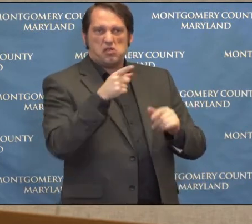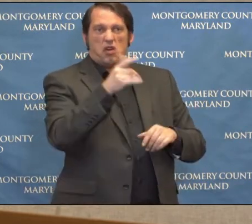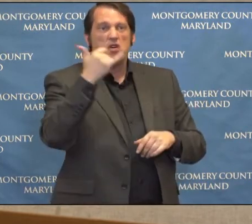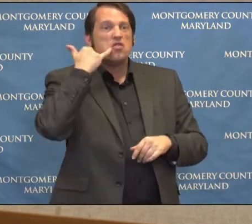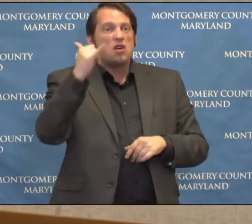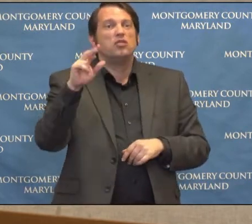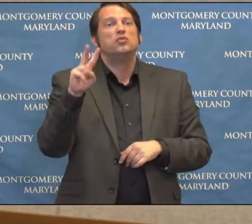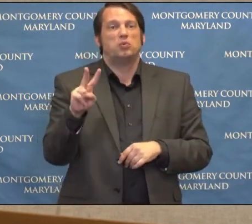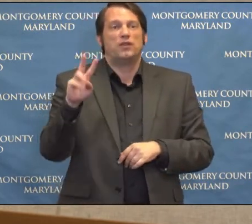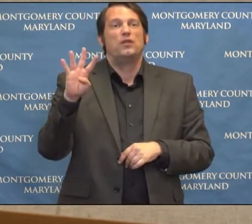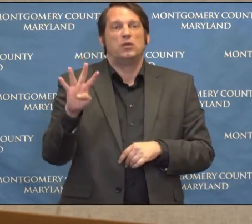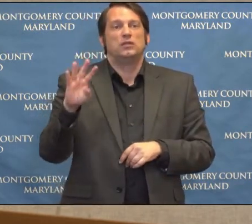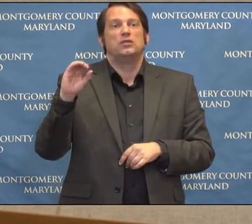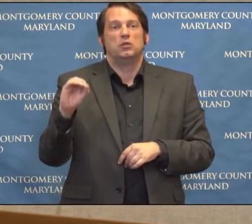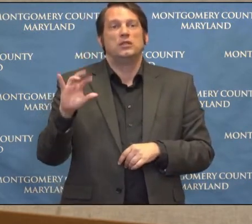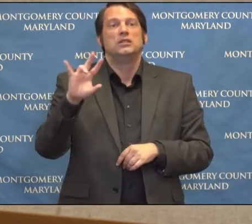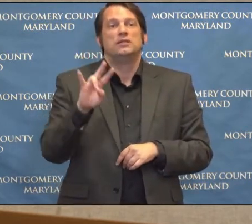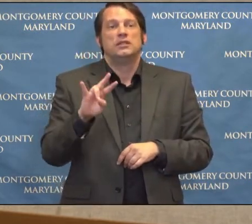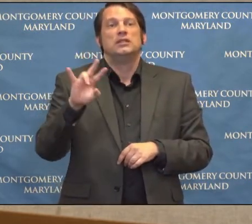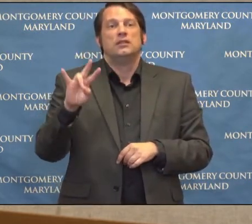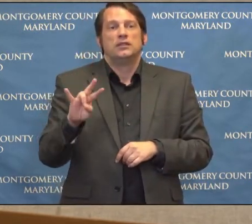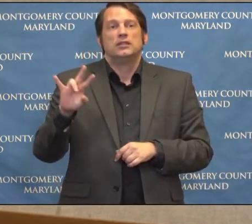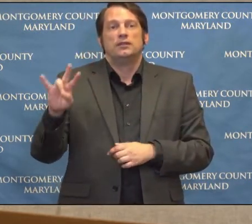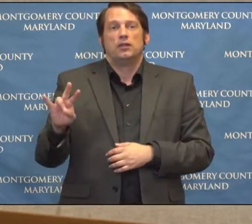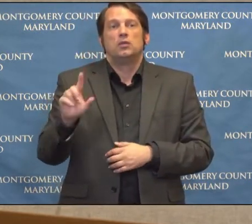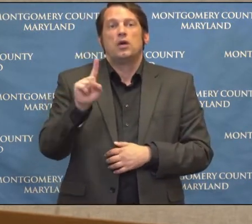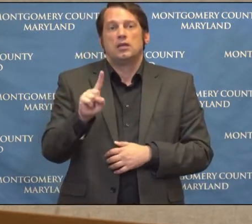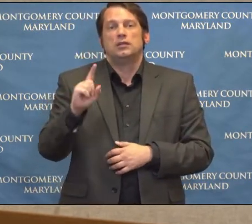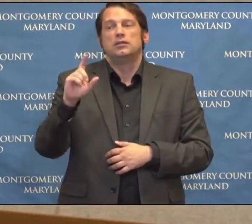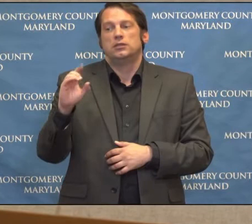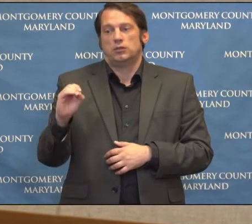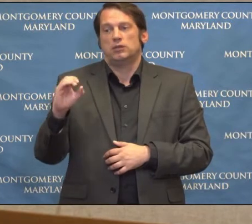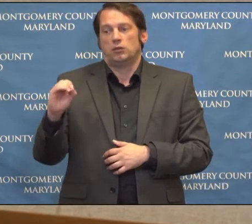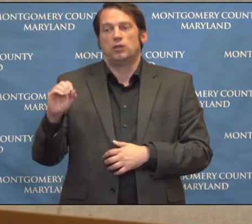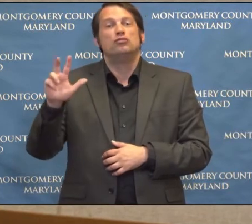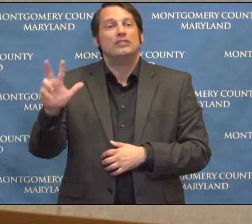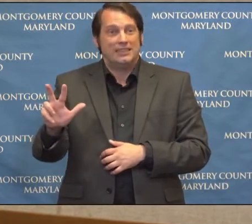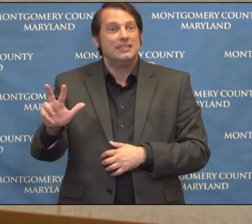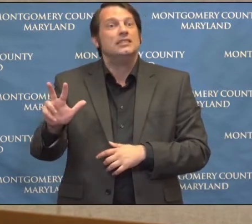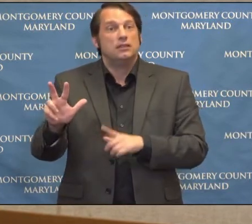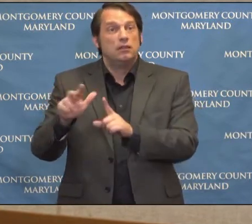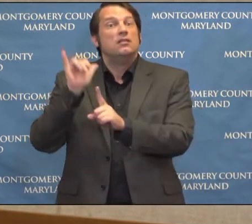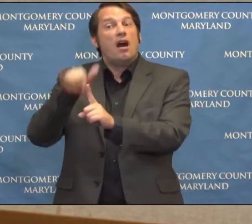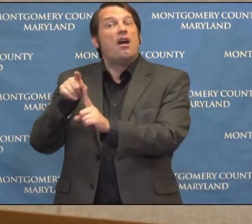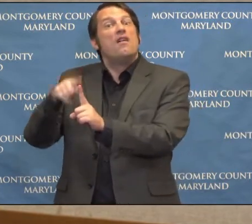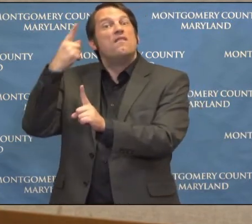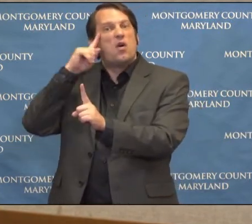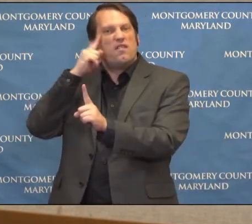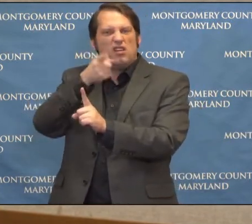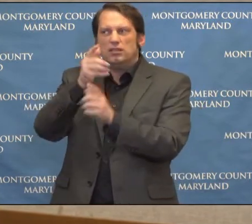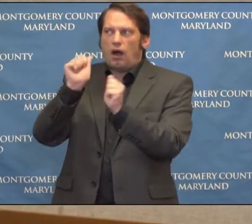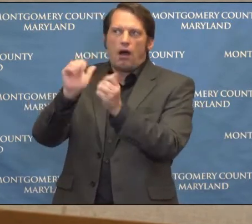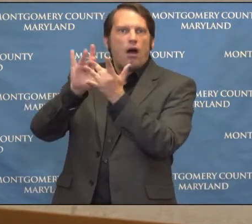240-777-3000 for information from our county's Department of Health and Human Services. Thank you, Heather. Dr. Smith, what kind